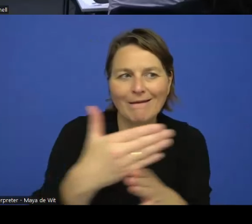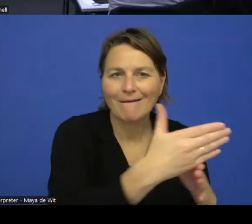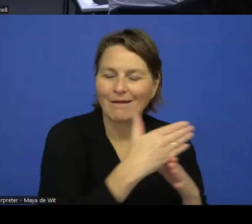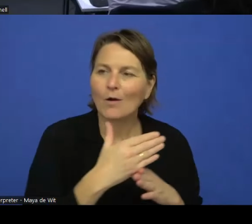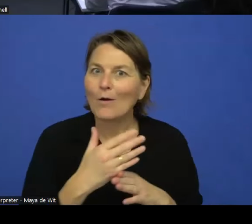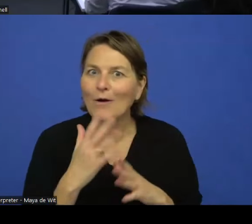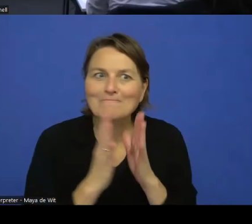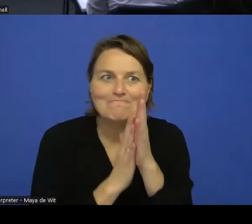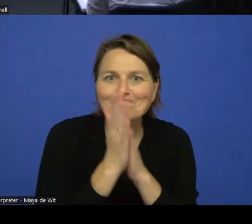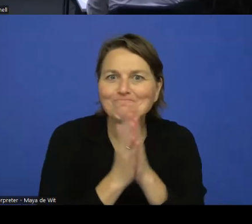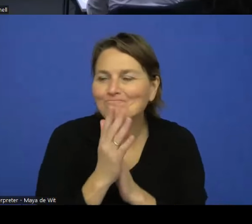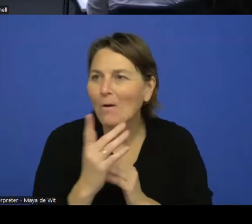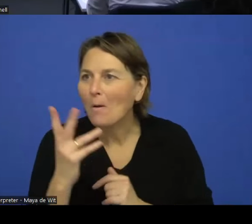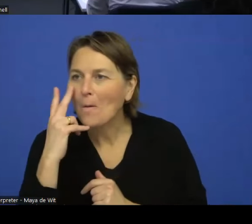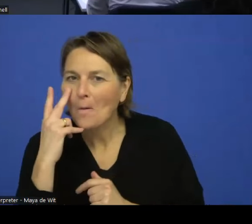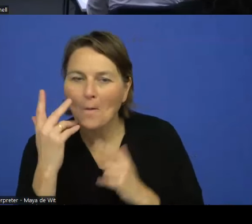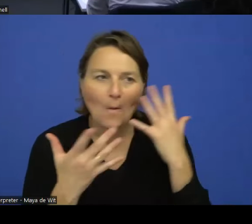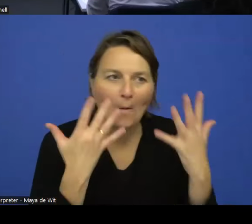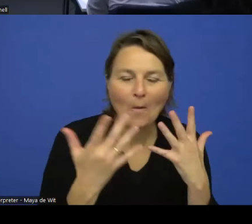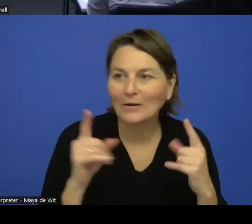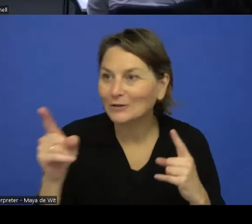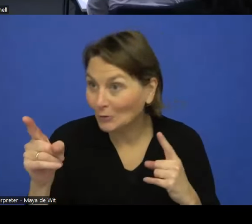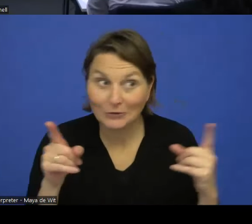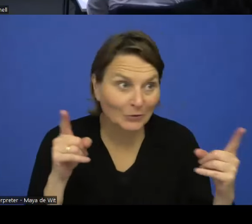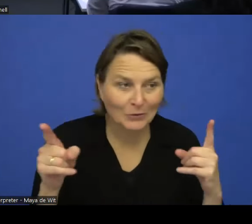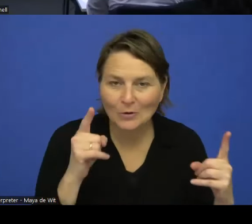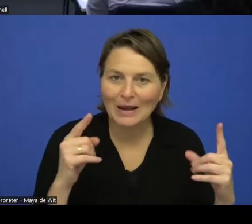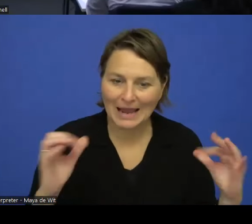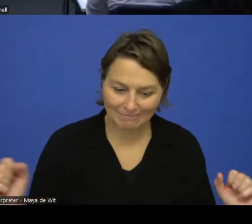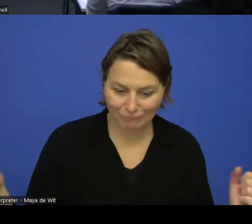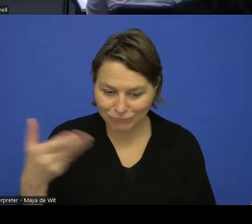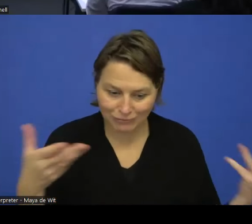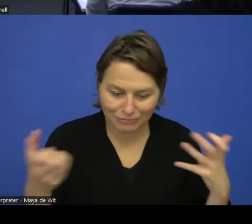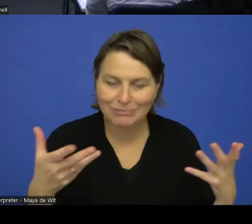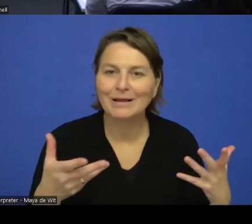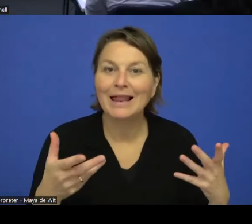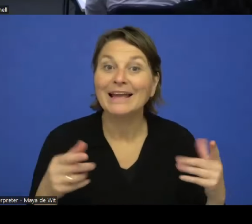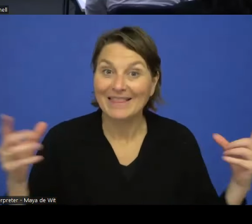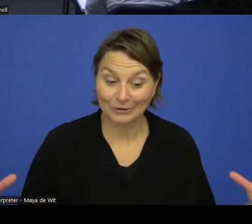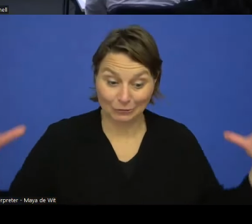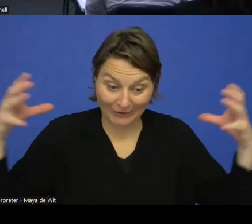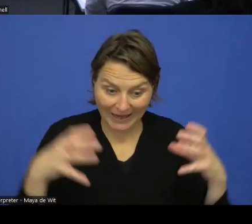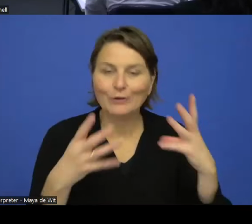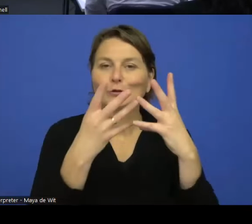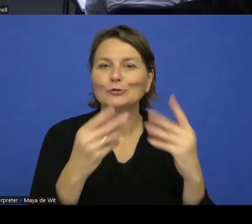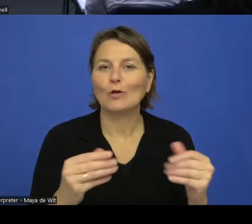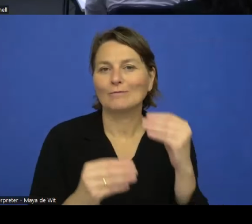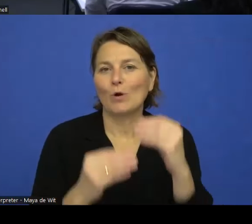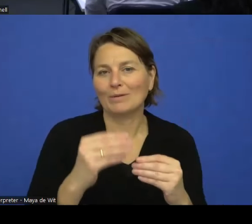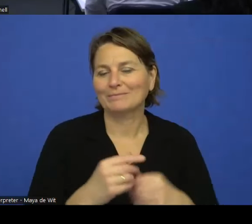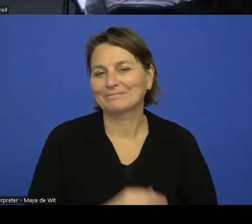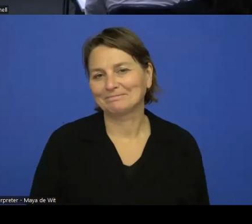rather than seeing them as somebody at the distance and I'll give you the requirements and I'll go away and solve the problem is a nice way of doing it. But that's